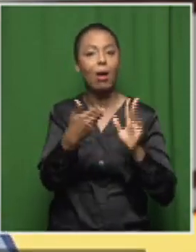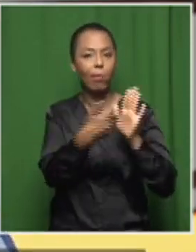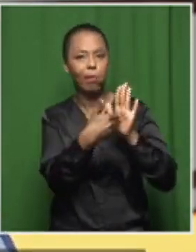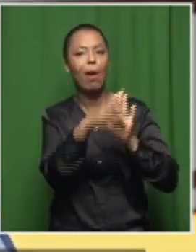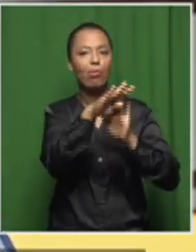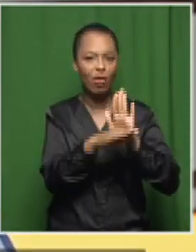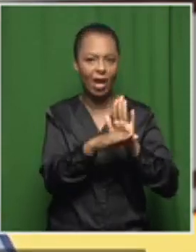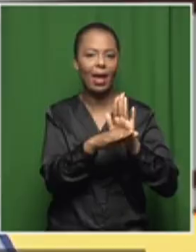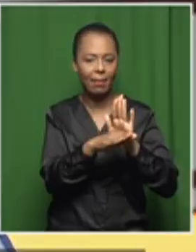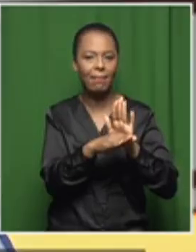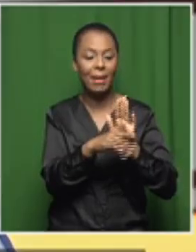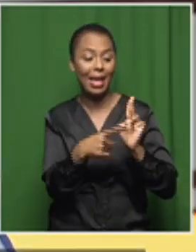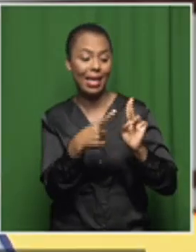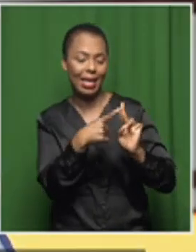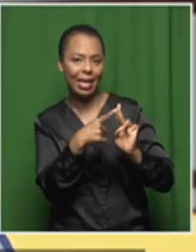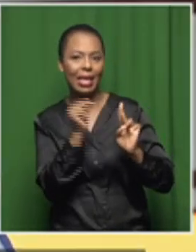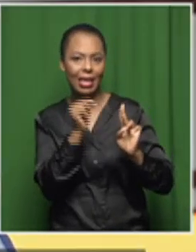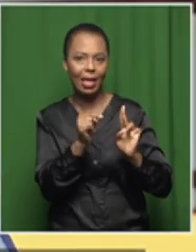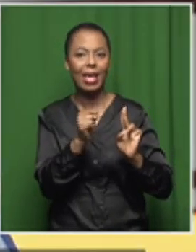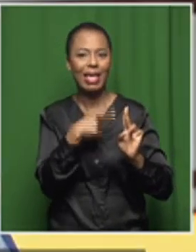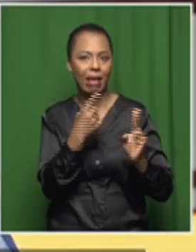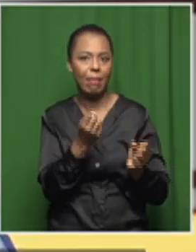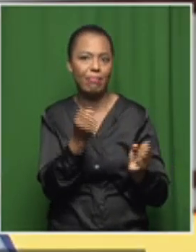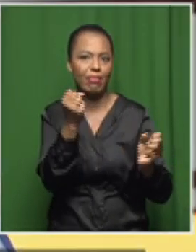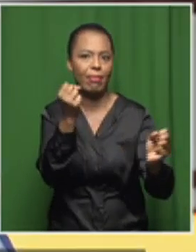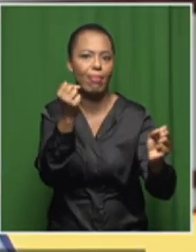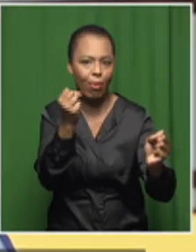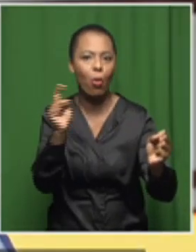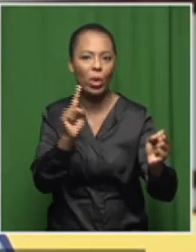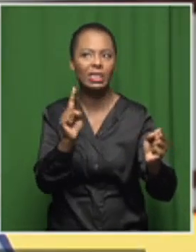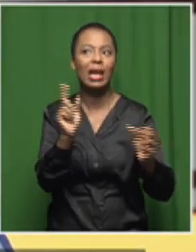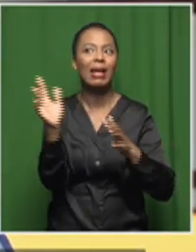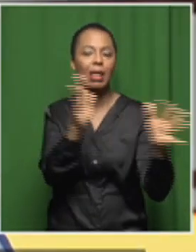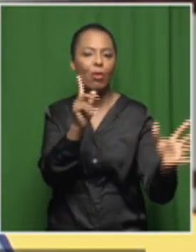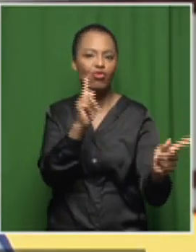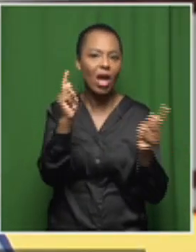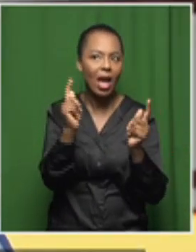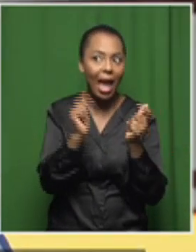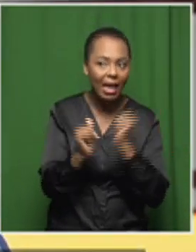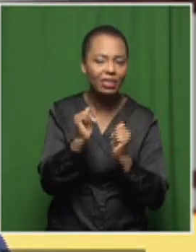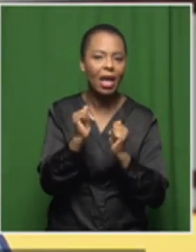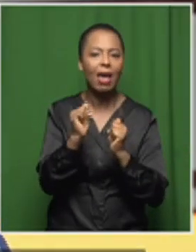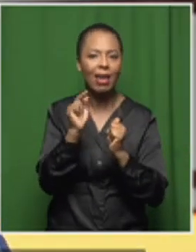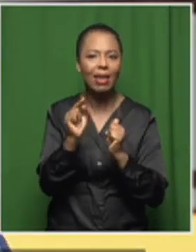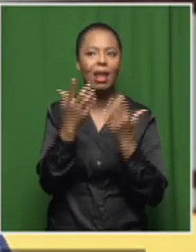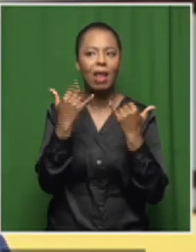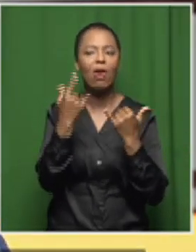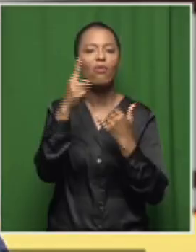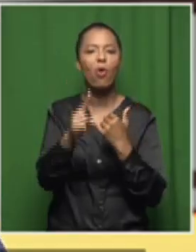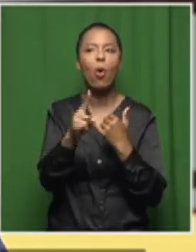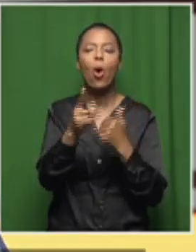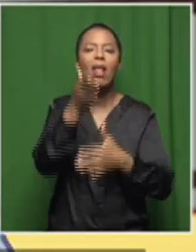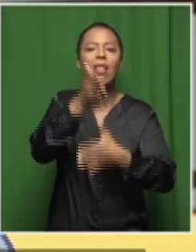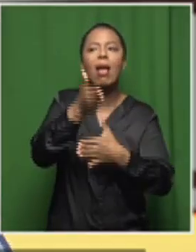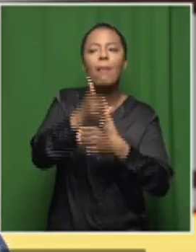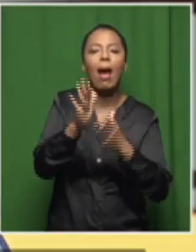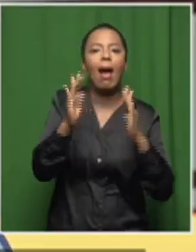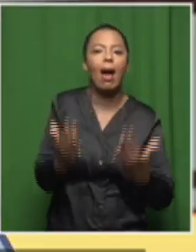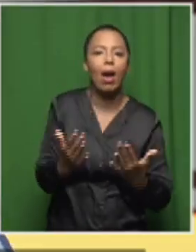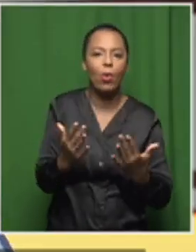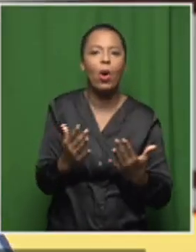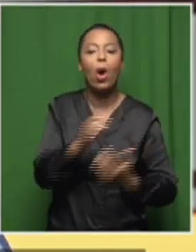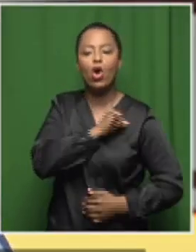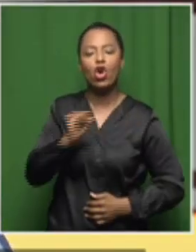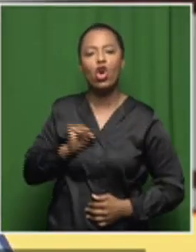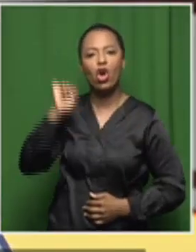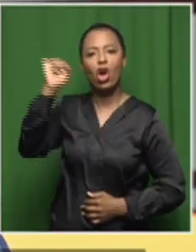Molaisi. And she will talk about how climate action happens for labor. And she has a COSATU background.